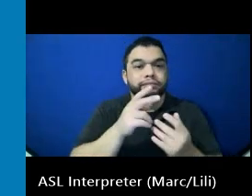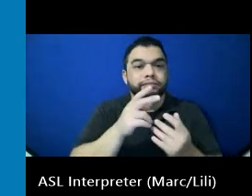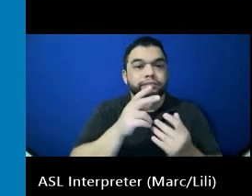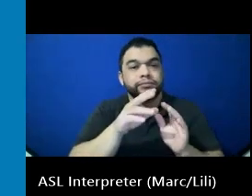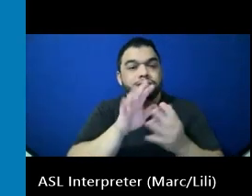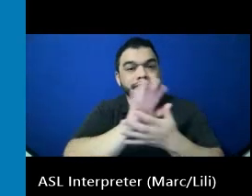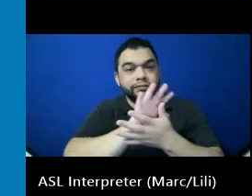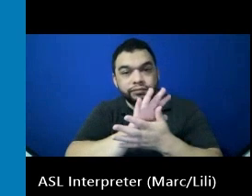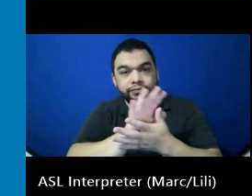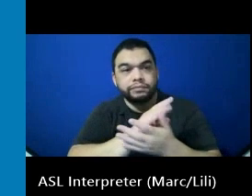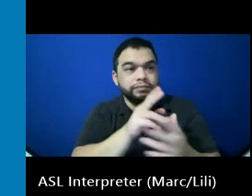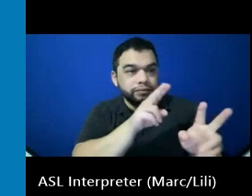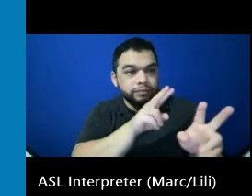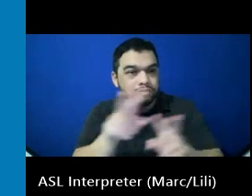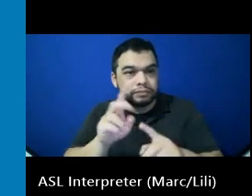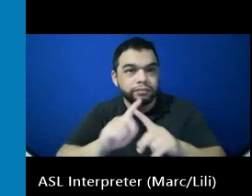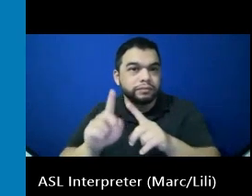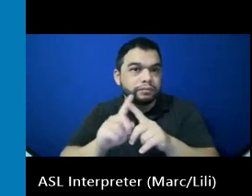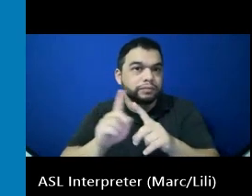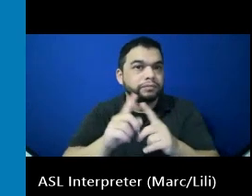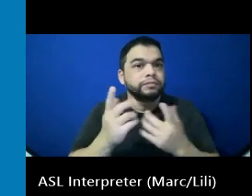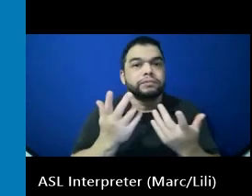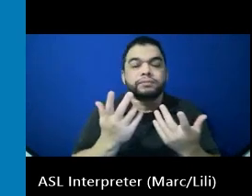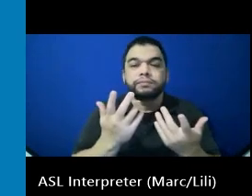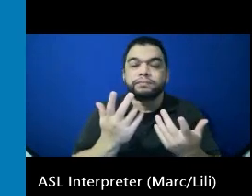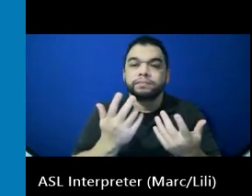Hub. So please